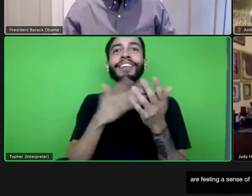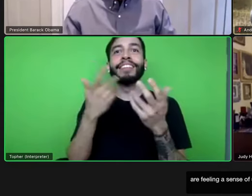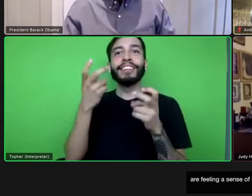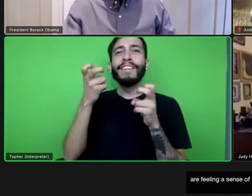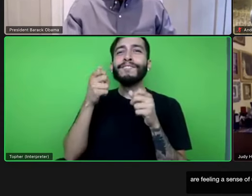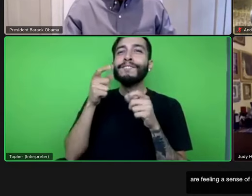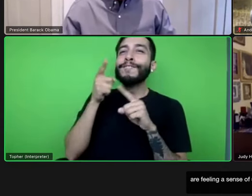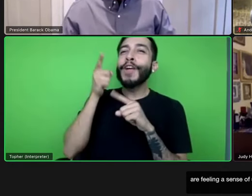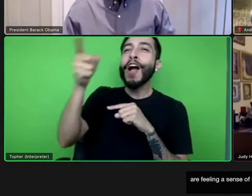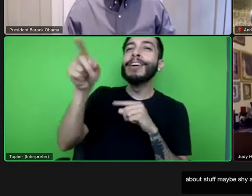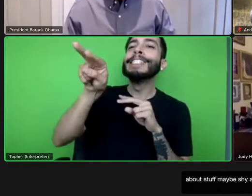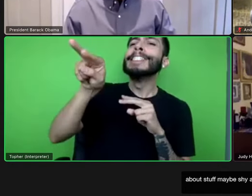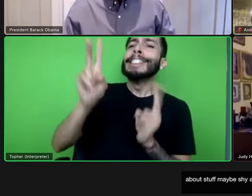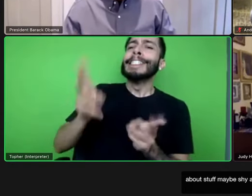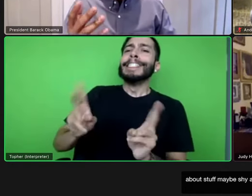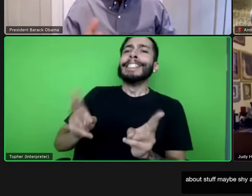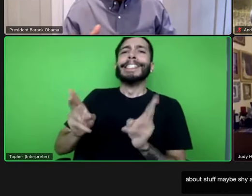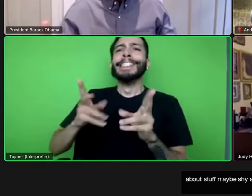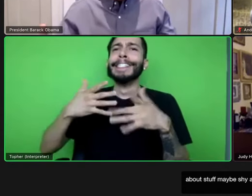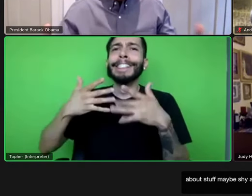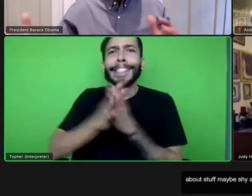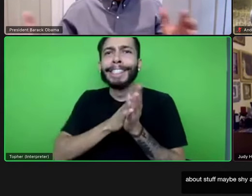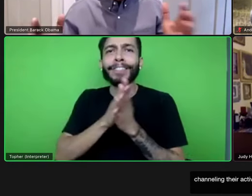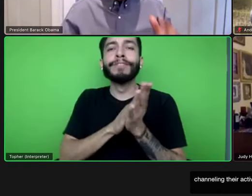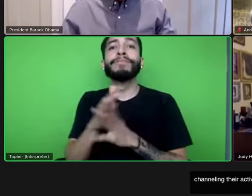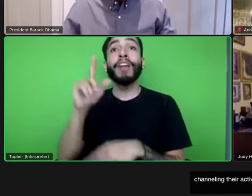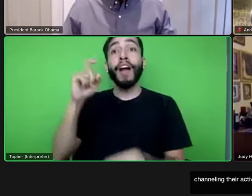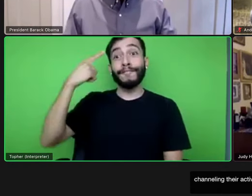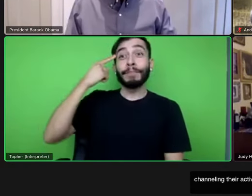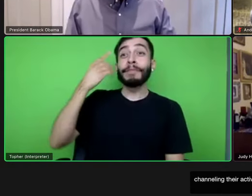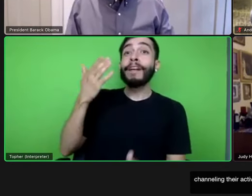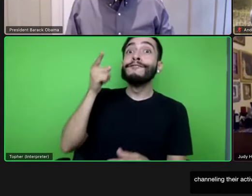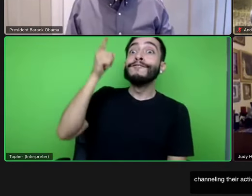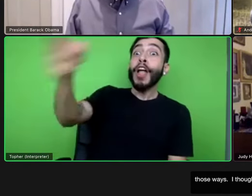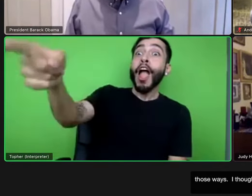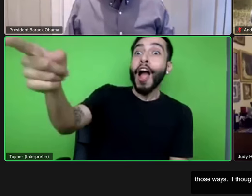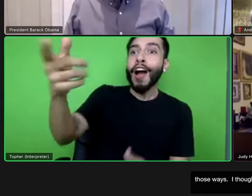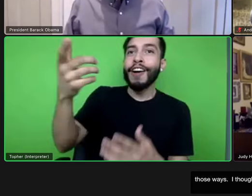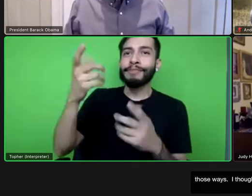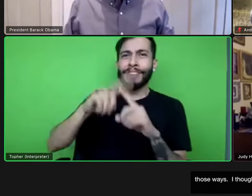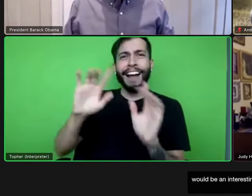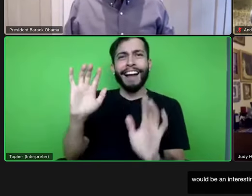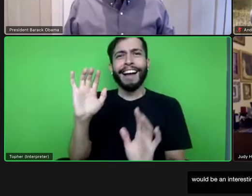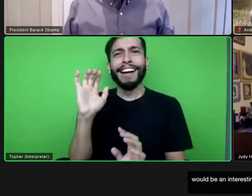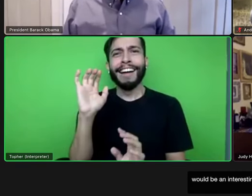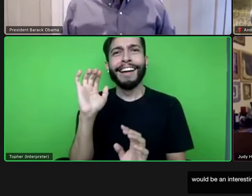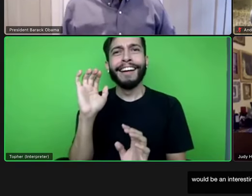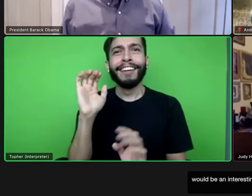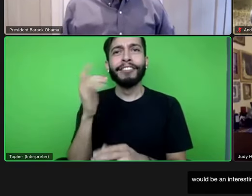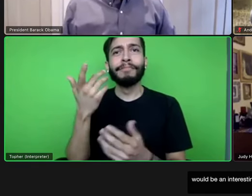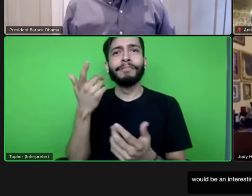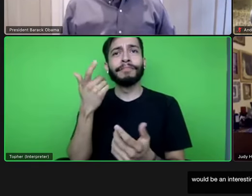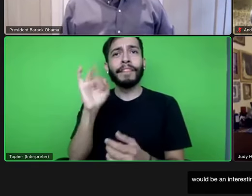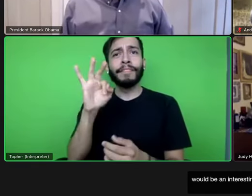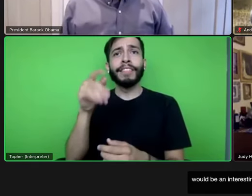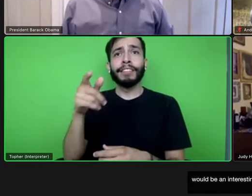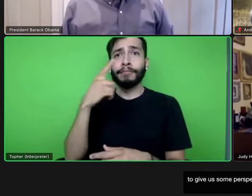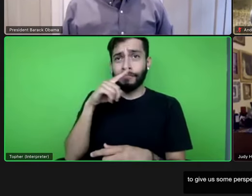channeling their activism in those ways. I thought that'd be an interesting thing to give us some perspective on. Well, thank you, Mr. President, very